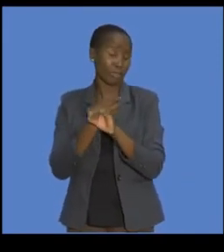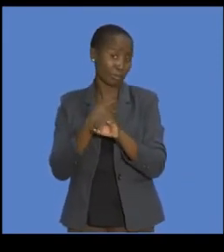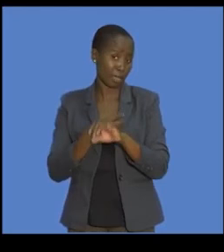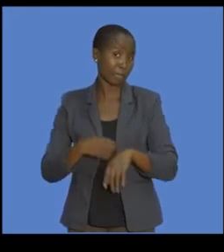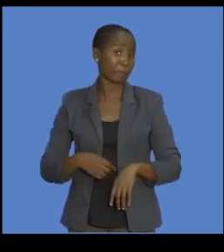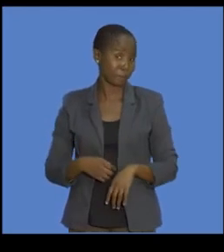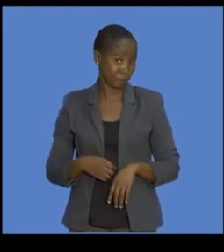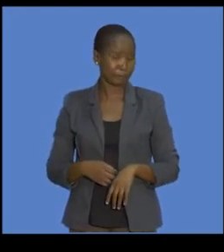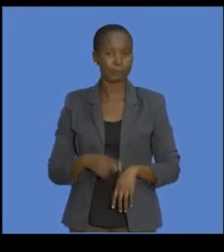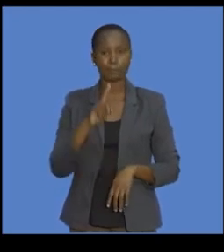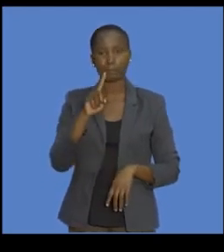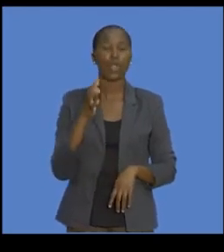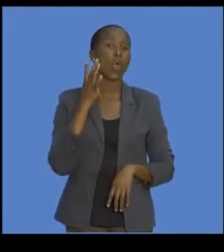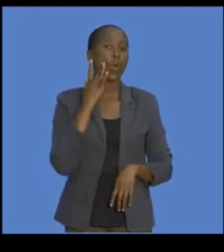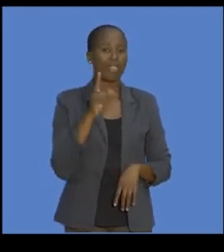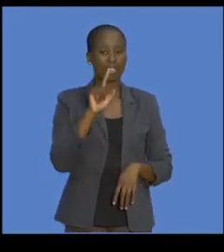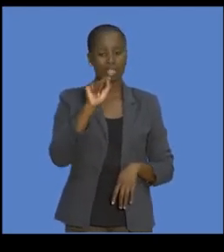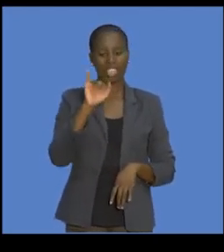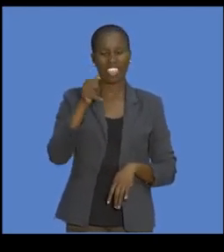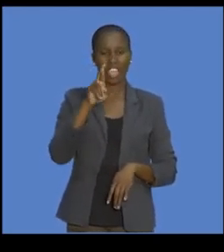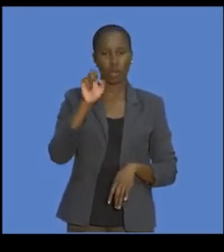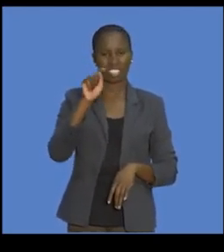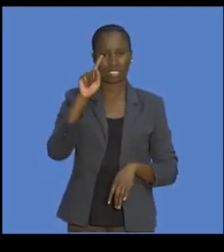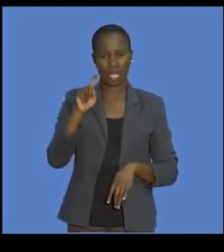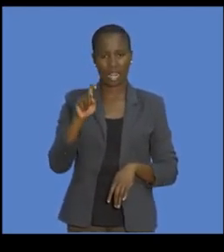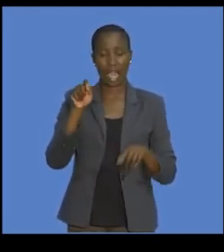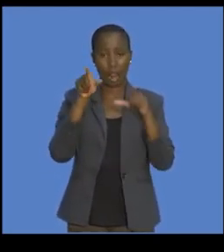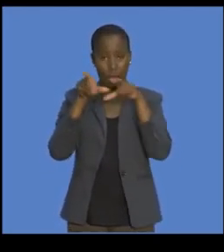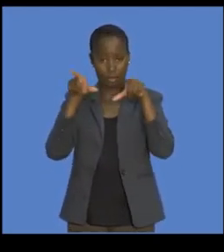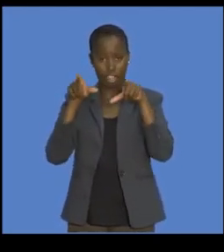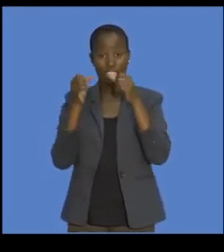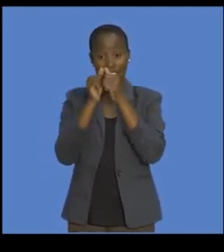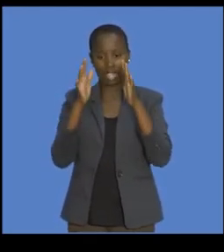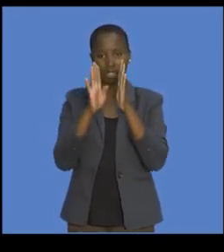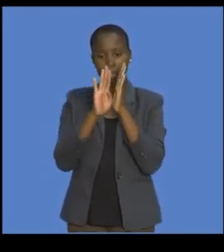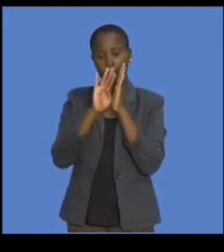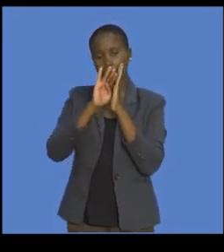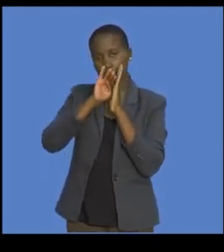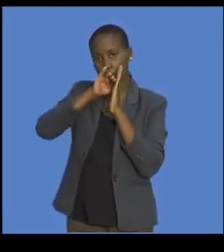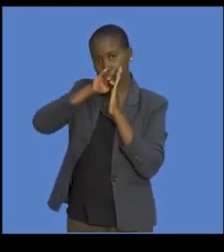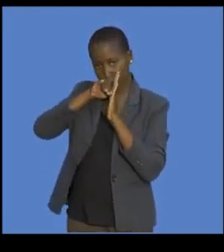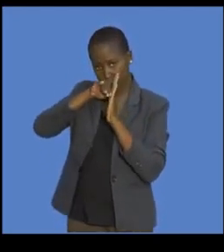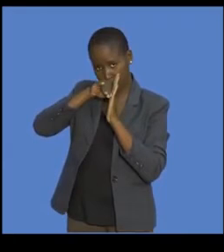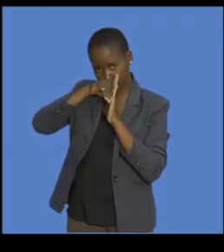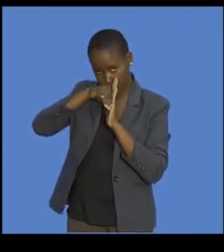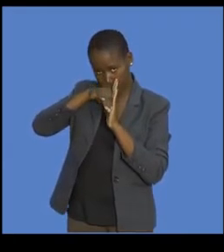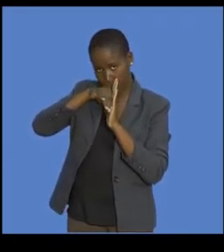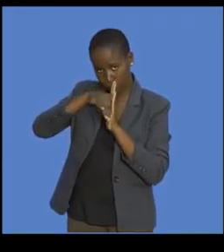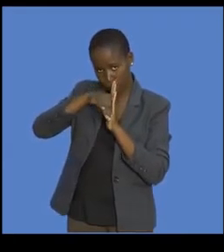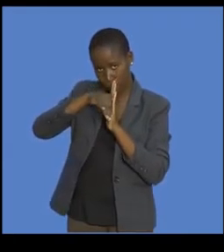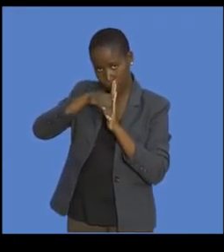when the thyroxine levels, we start here, decrease, the pituitary gland produces